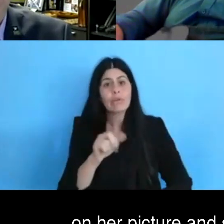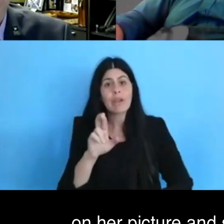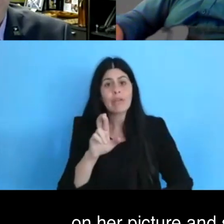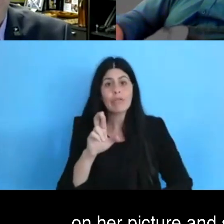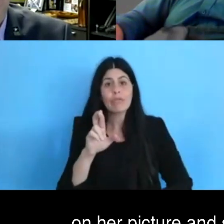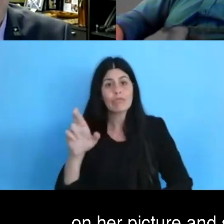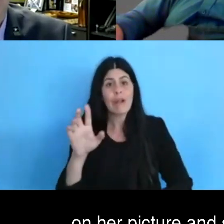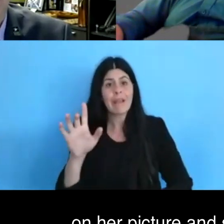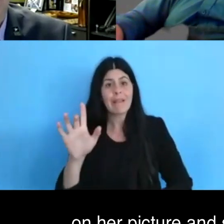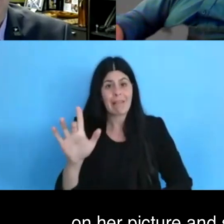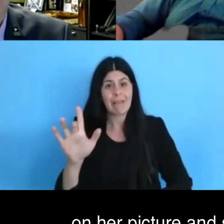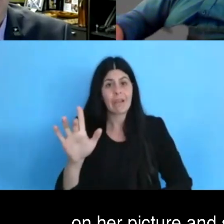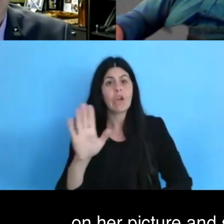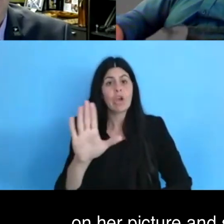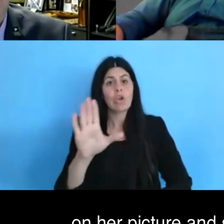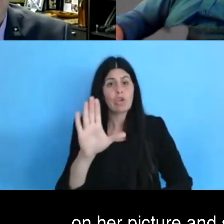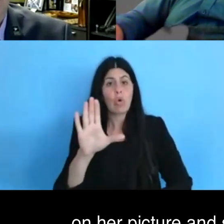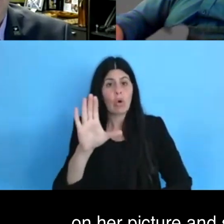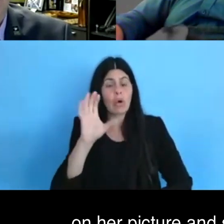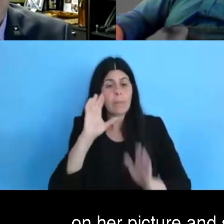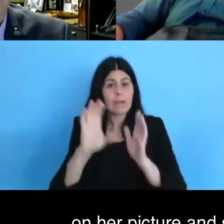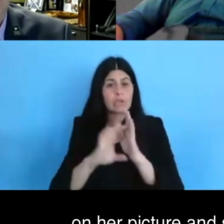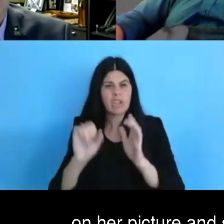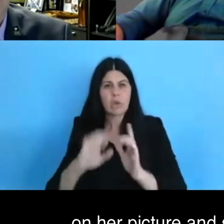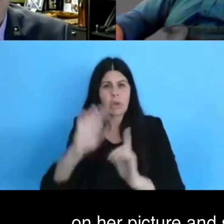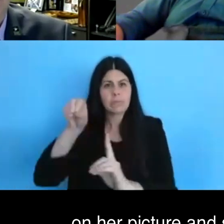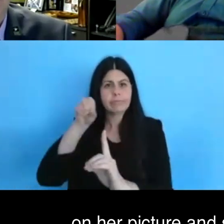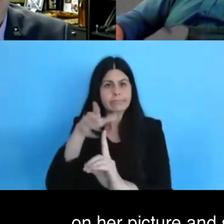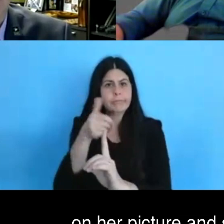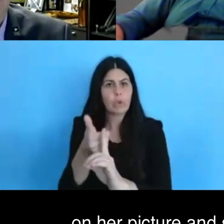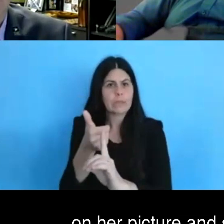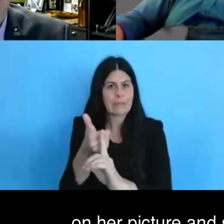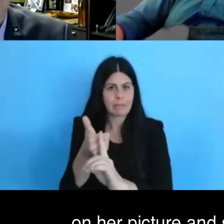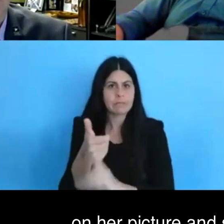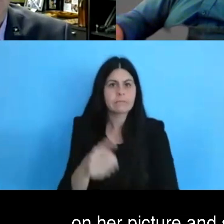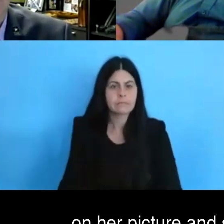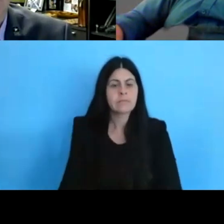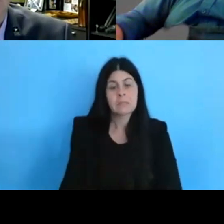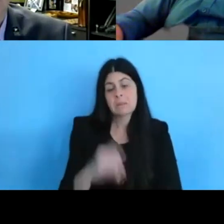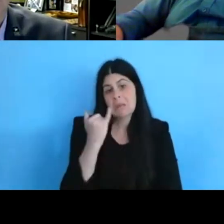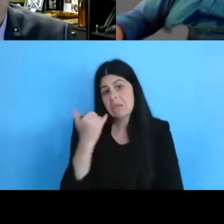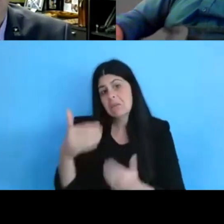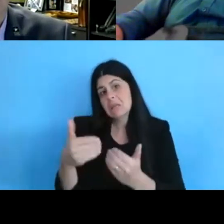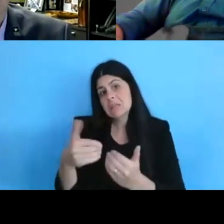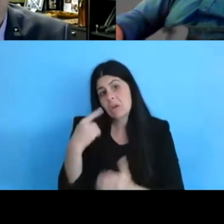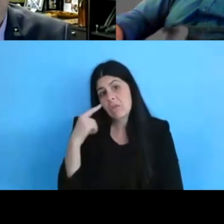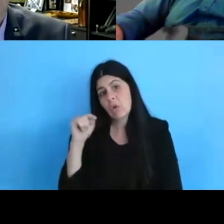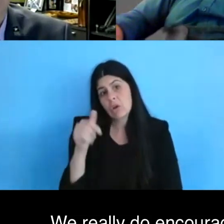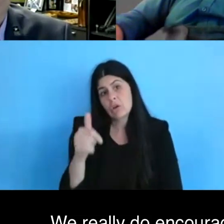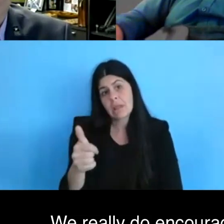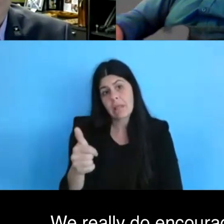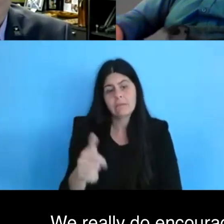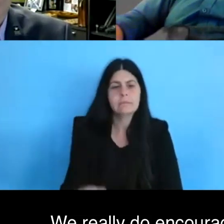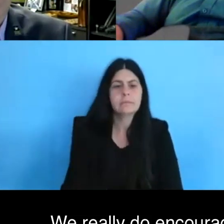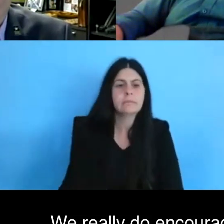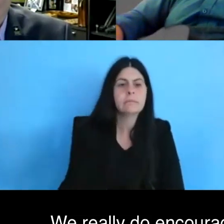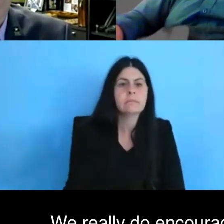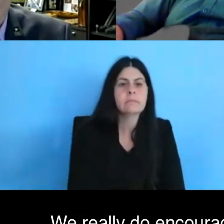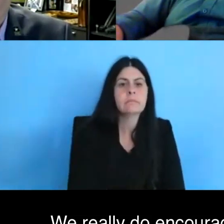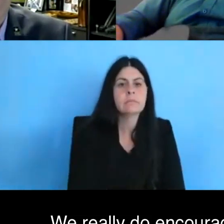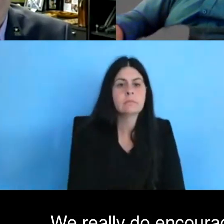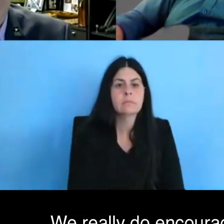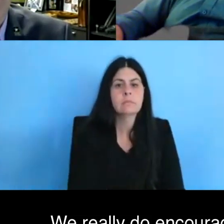her for yourself if that would make it easier for you. We really